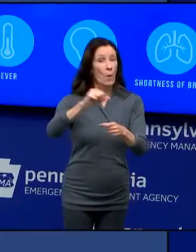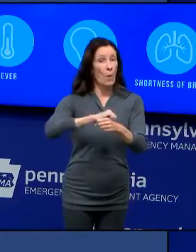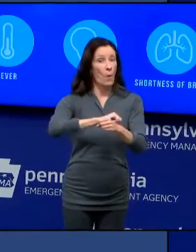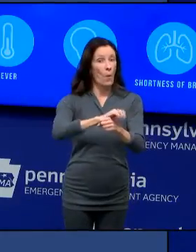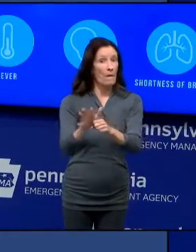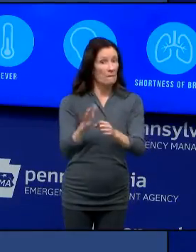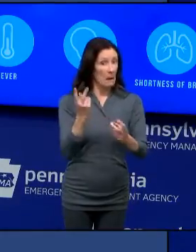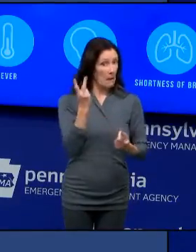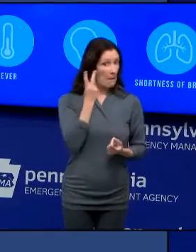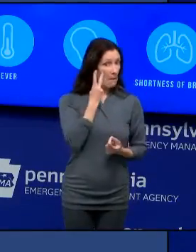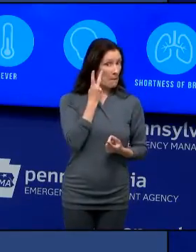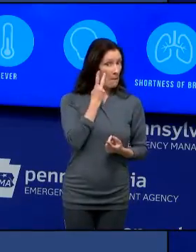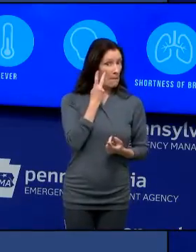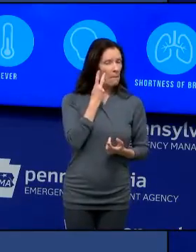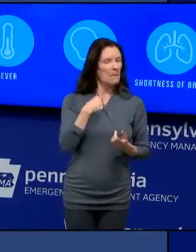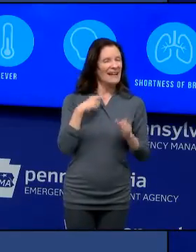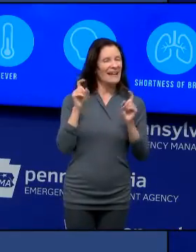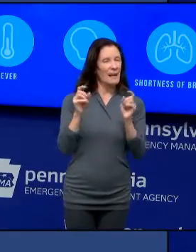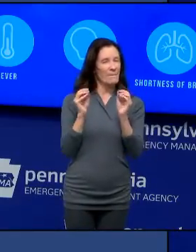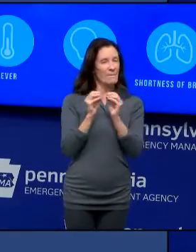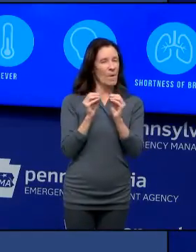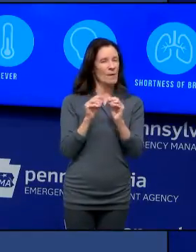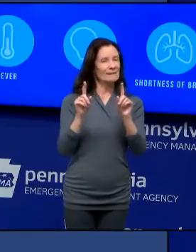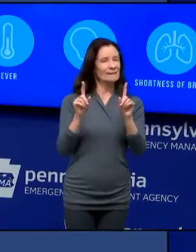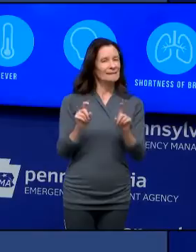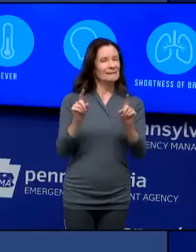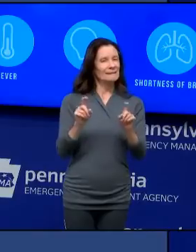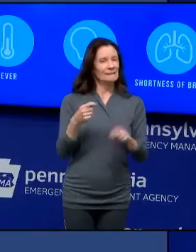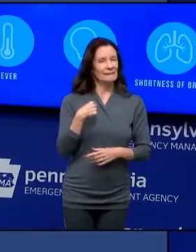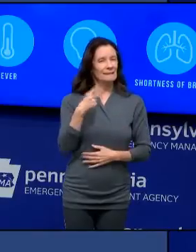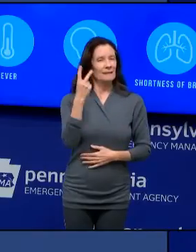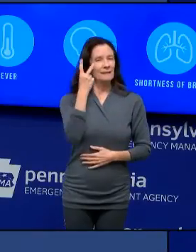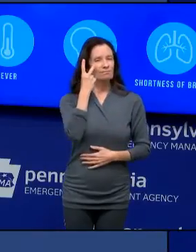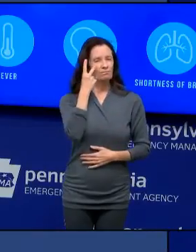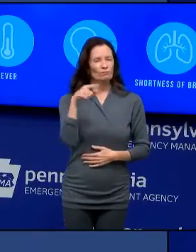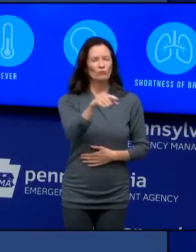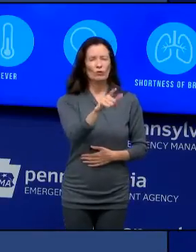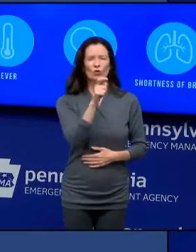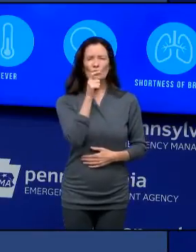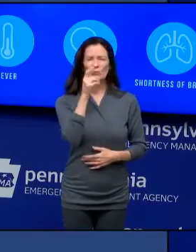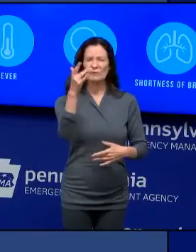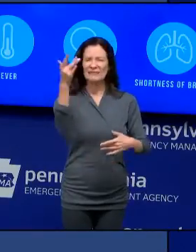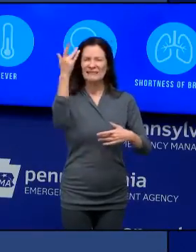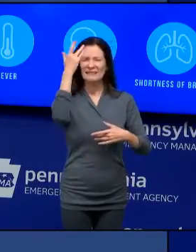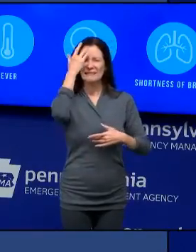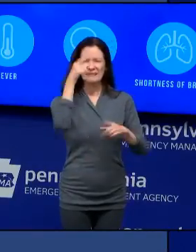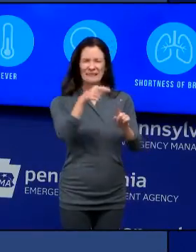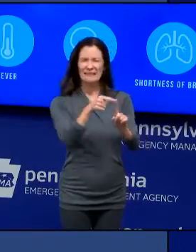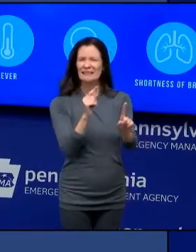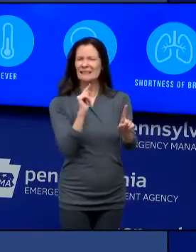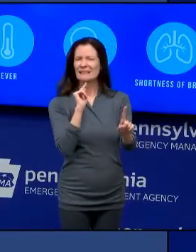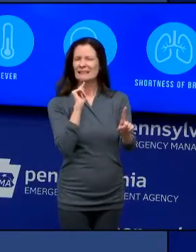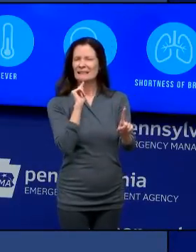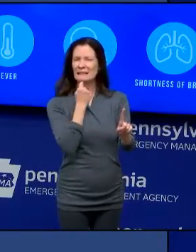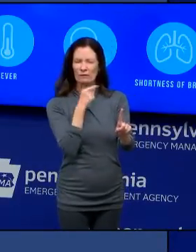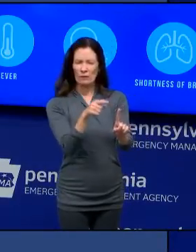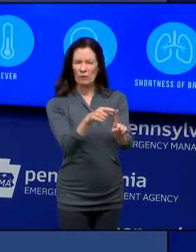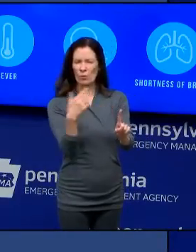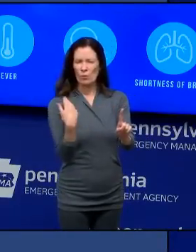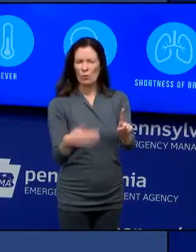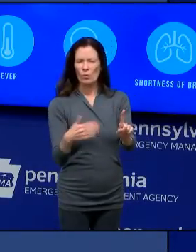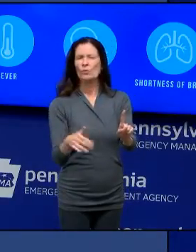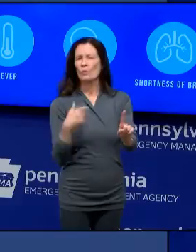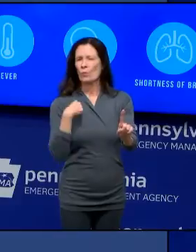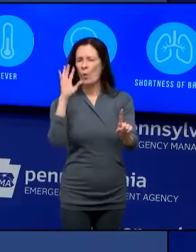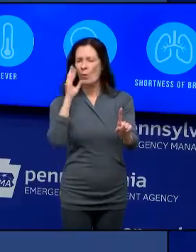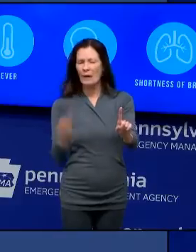most ill patients that are in the hospital. This would not be a preventative medicine in any way. This would not be a medicine for patients who are